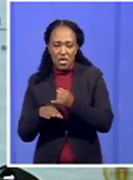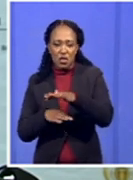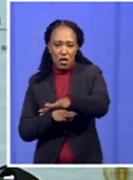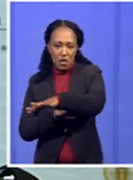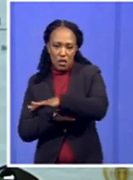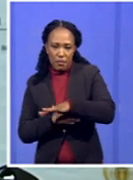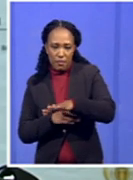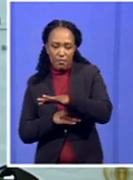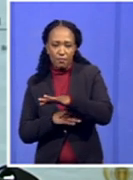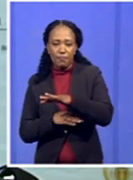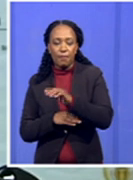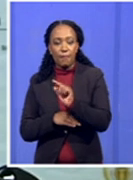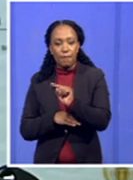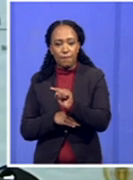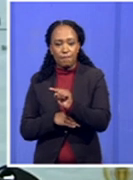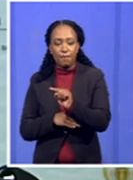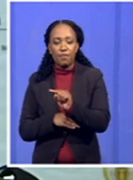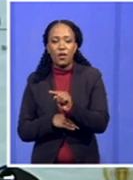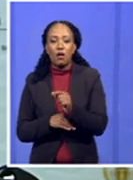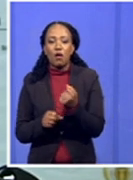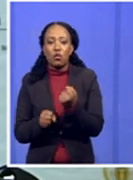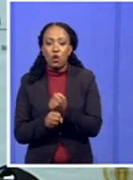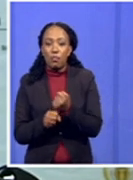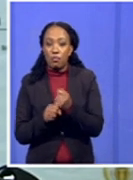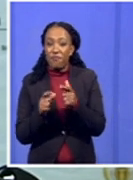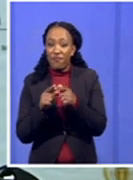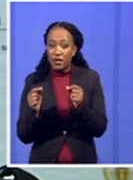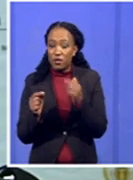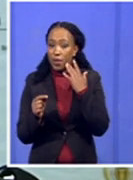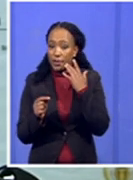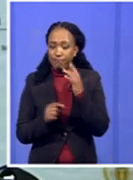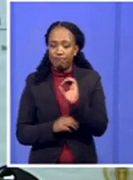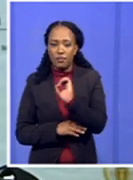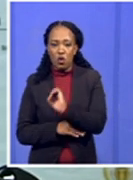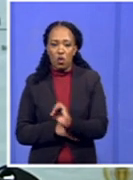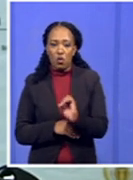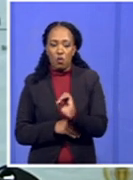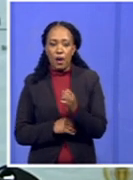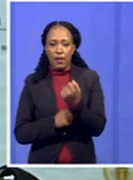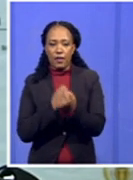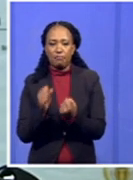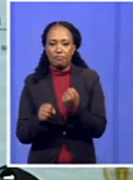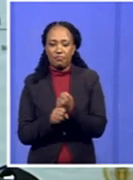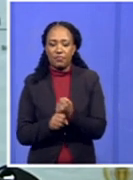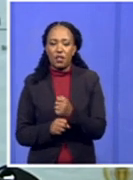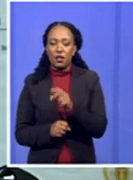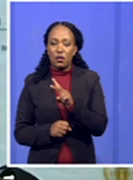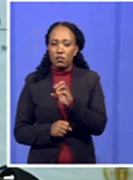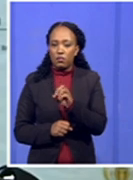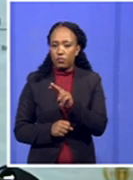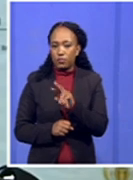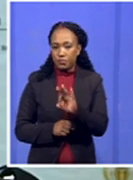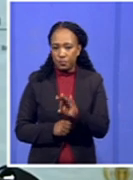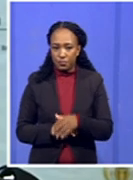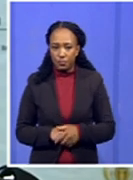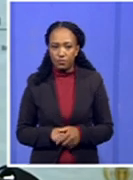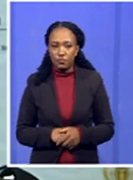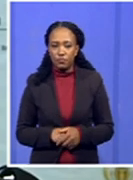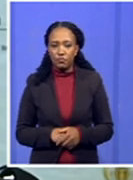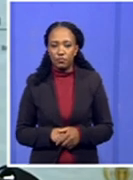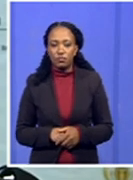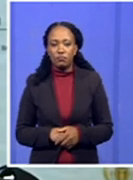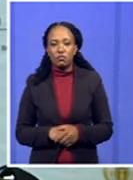department, that work will be completed in October next year, October 2023. And then